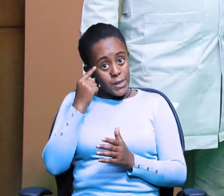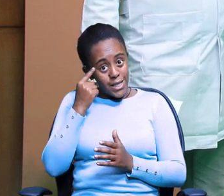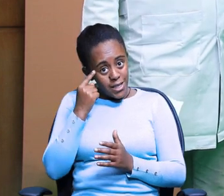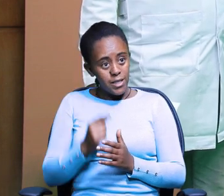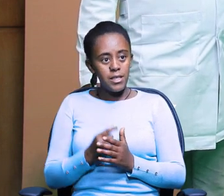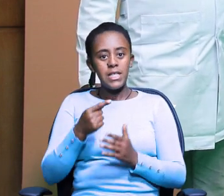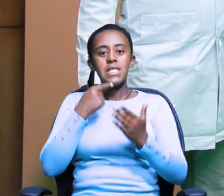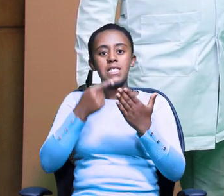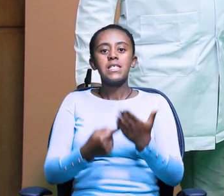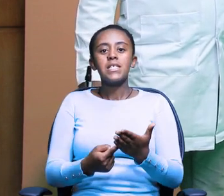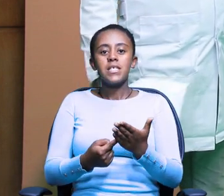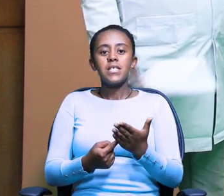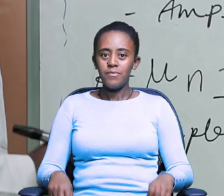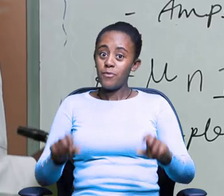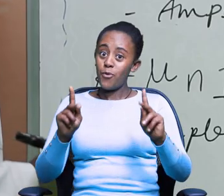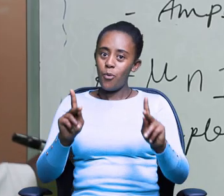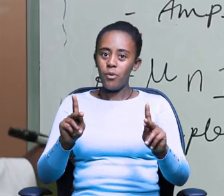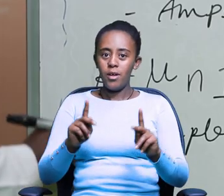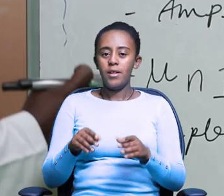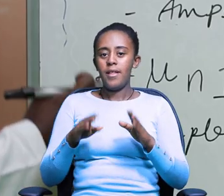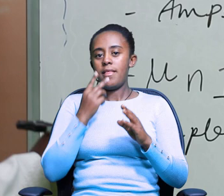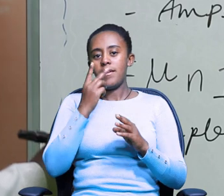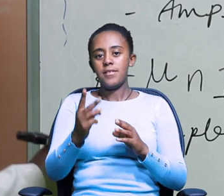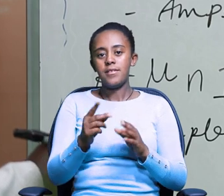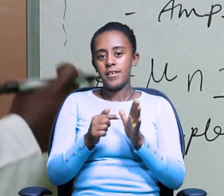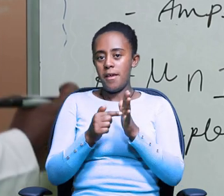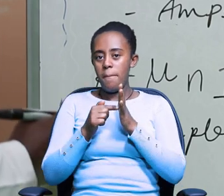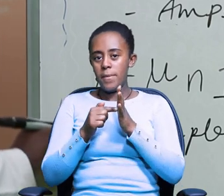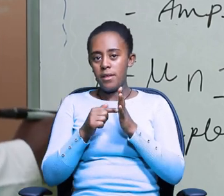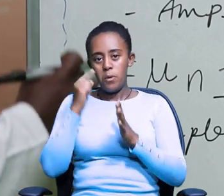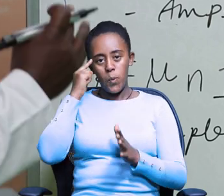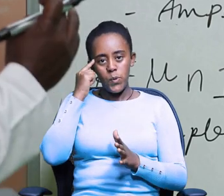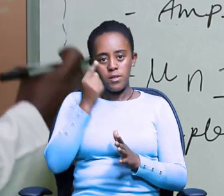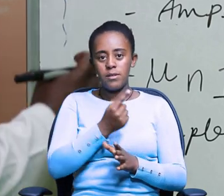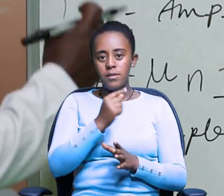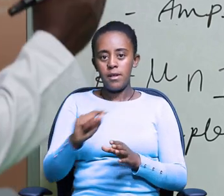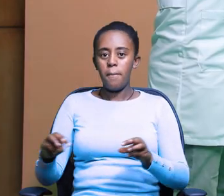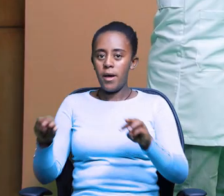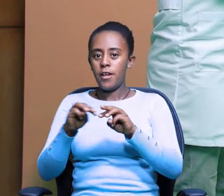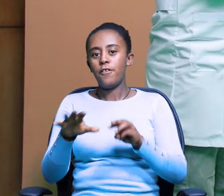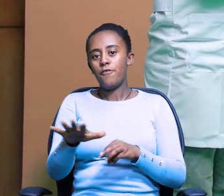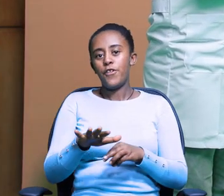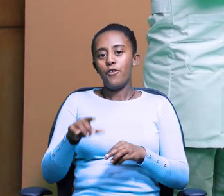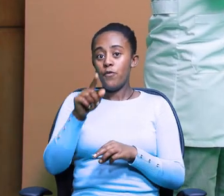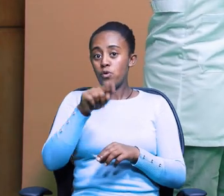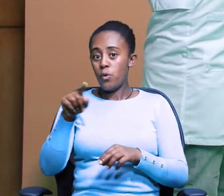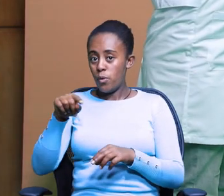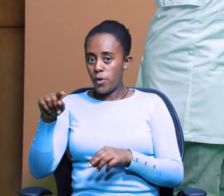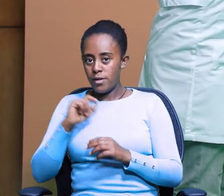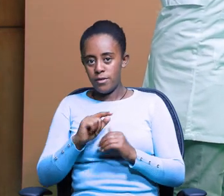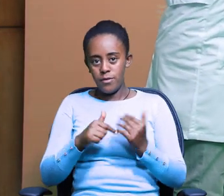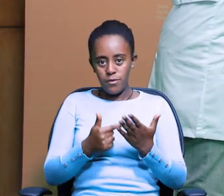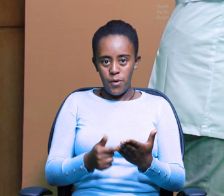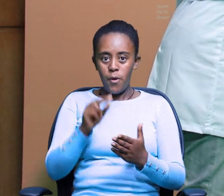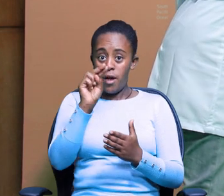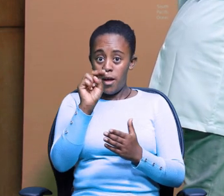concerning this formula. Let us see example concerning the magnetic field of solenoid. So N